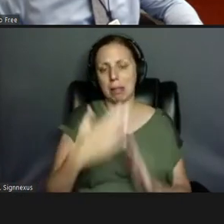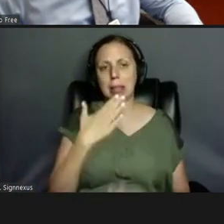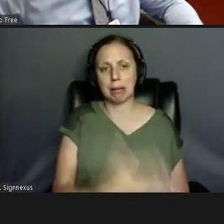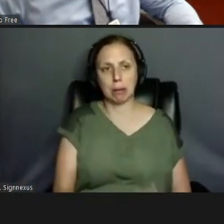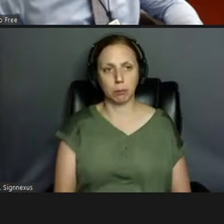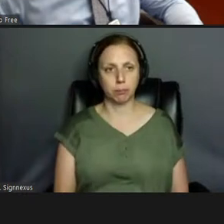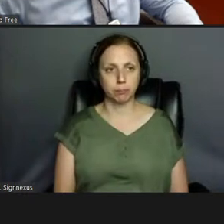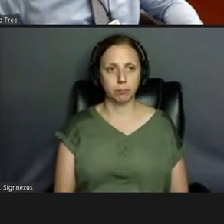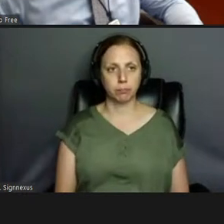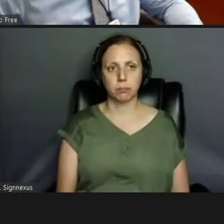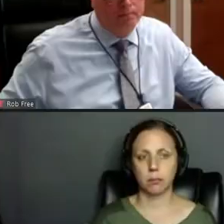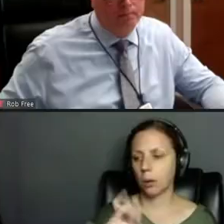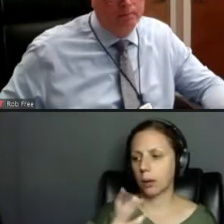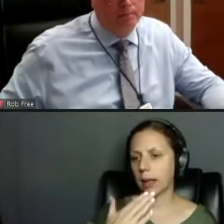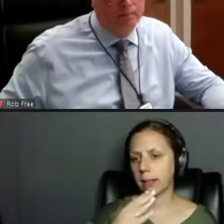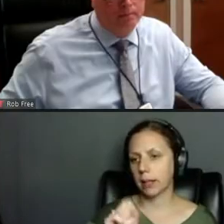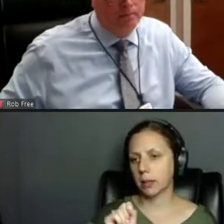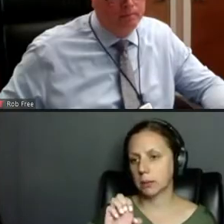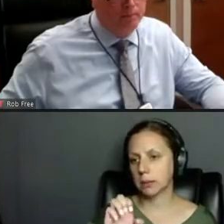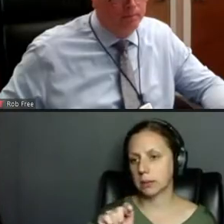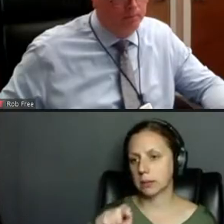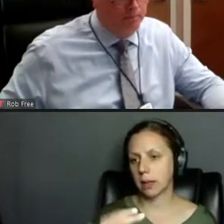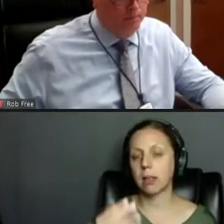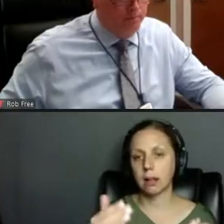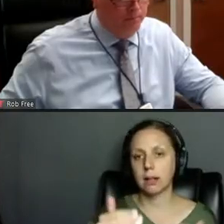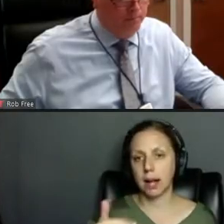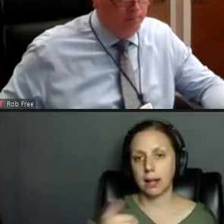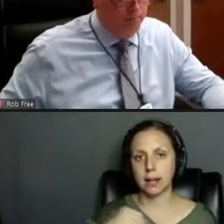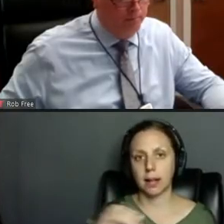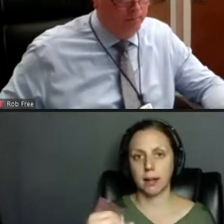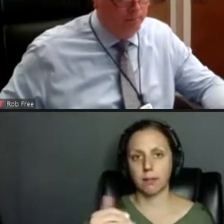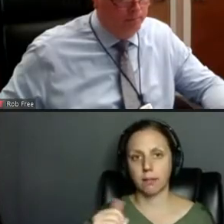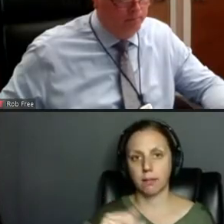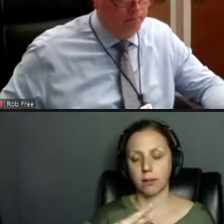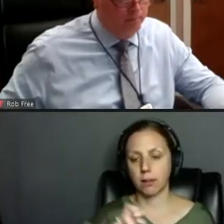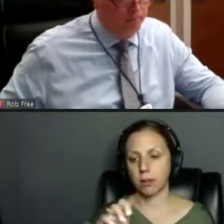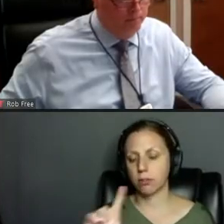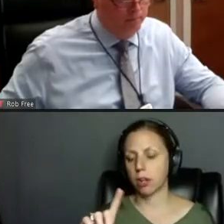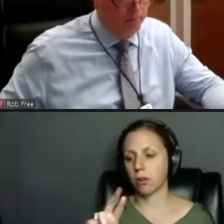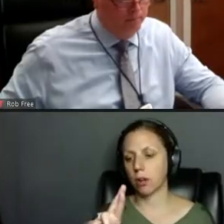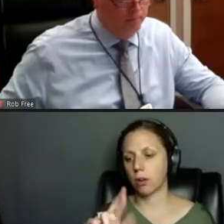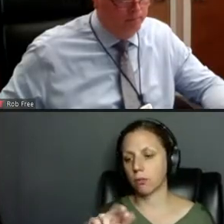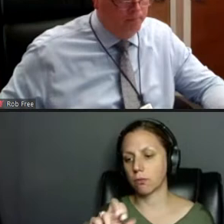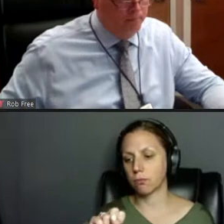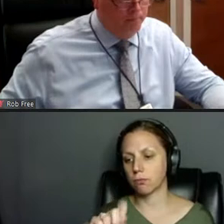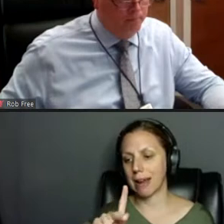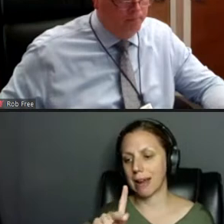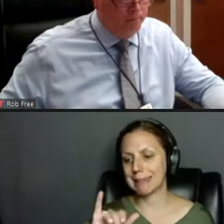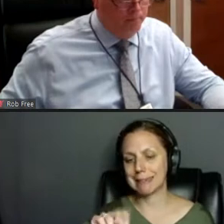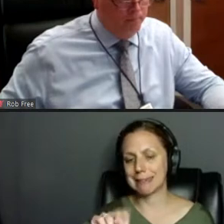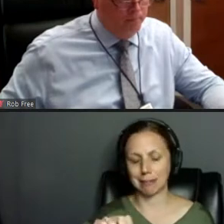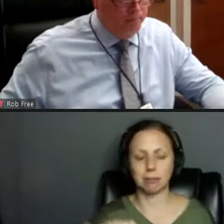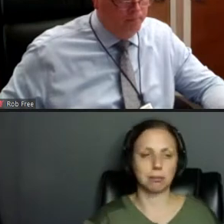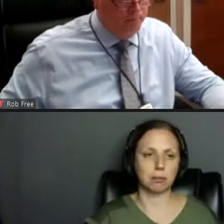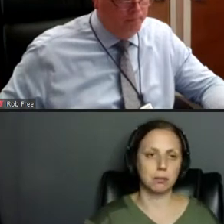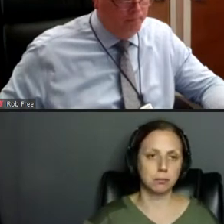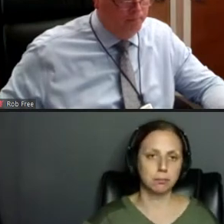Okay. Thank you, Seth. So next we have Jared Raskin, followed by Alvina Lowe.